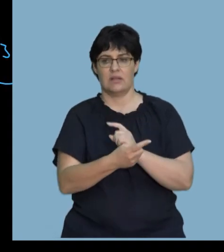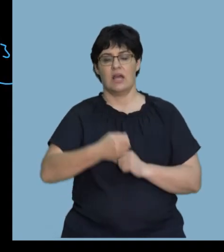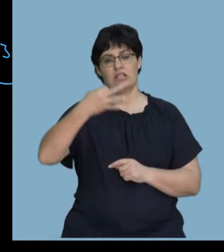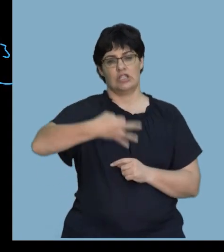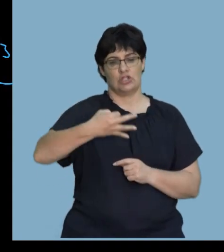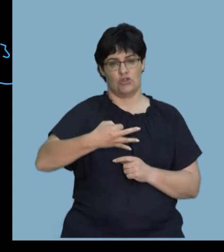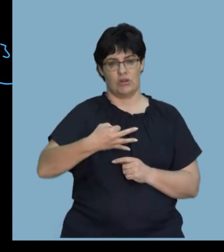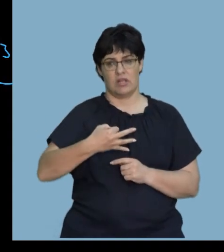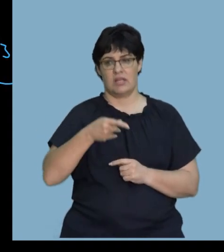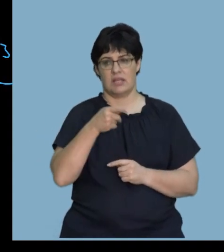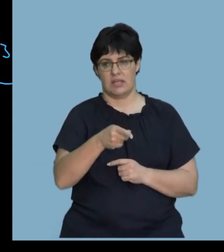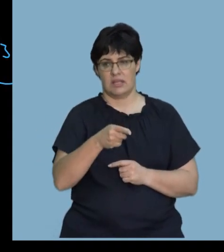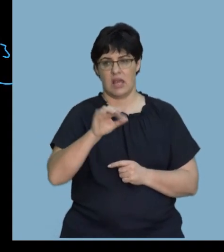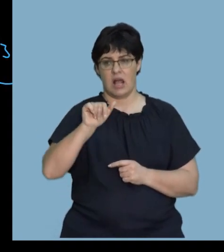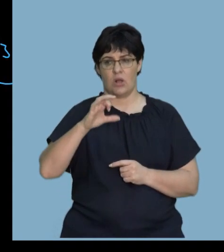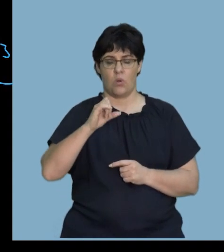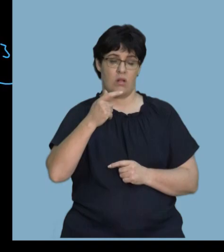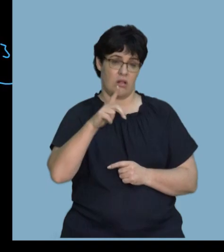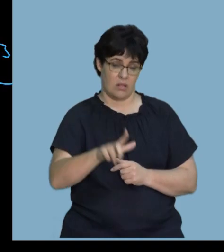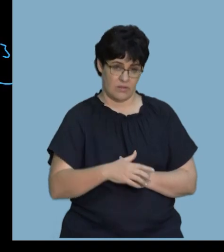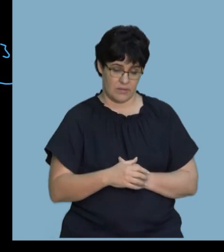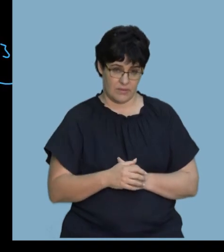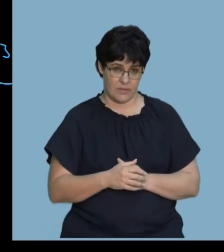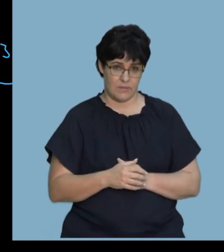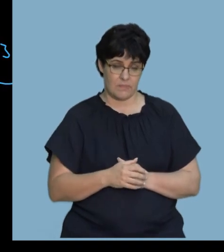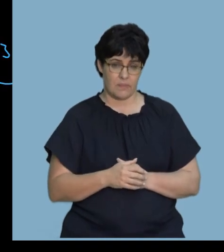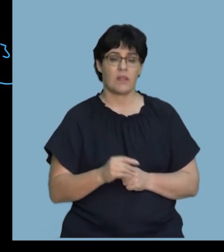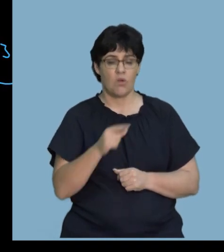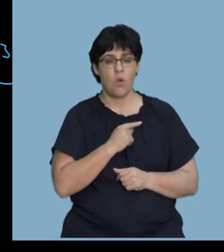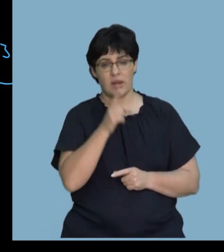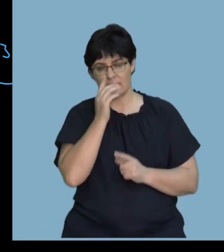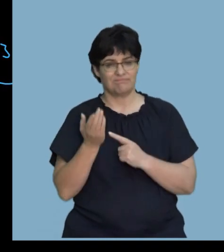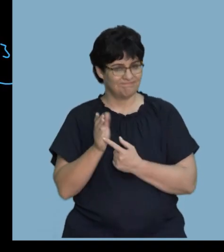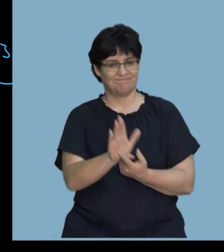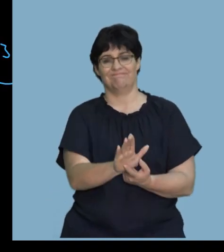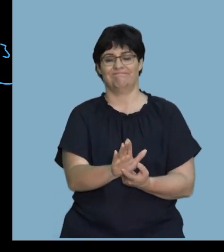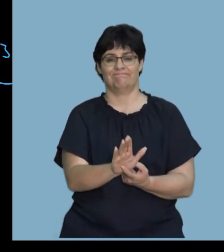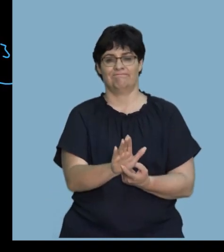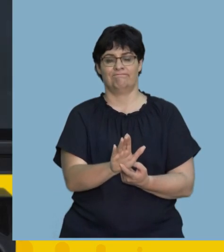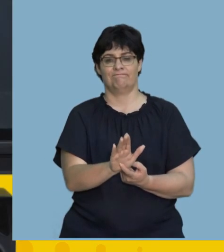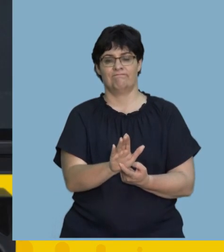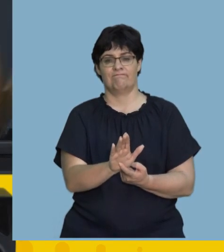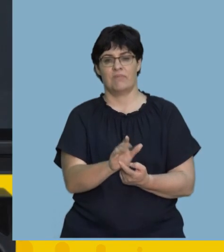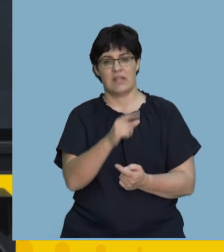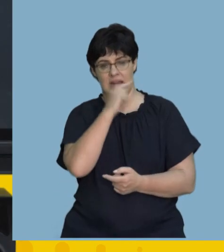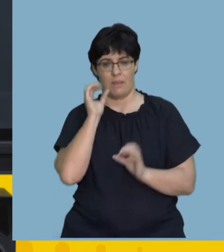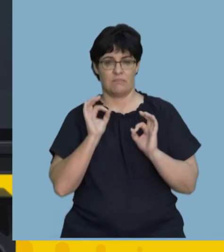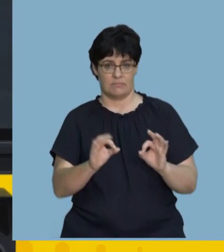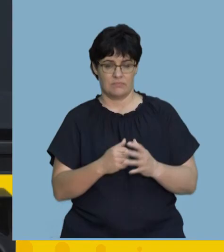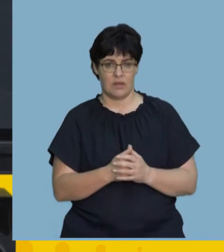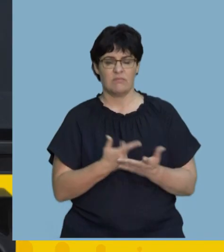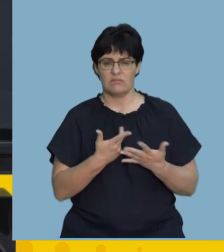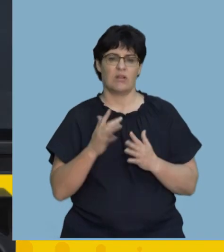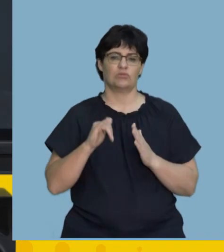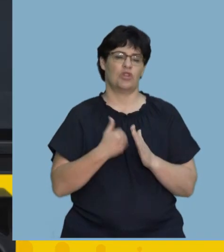this is the kind of understanding that you need to demonstrate as far as naming is concerned. But these are just the